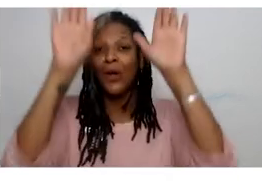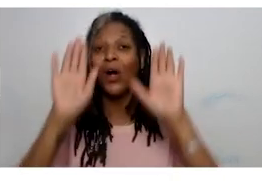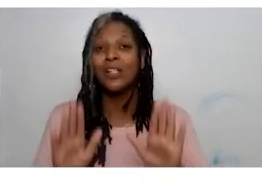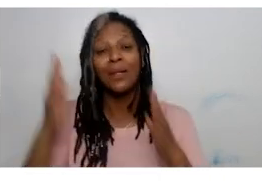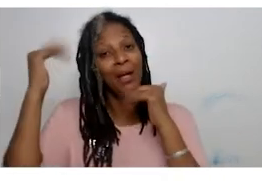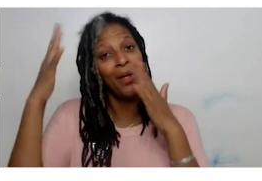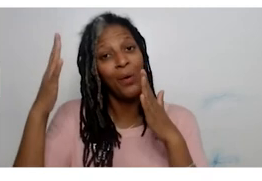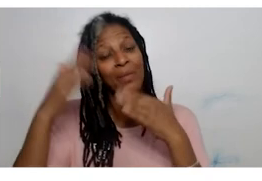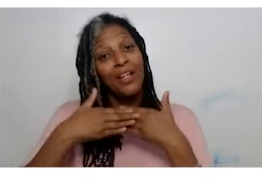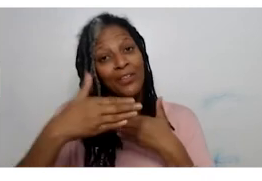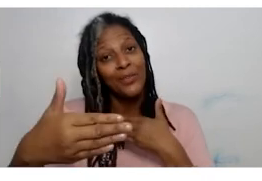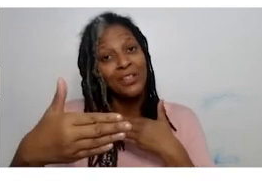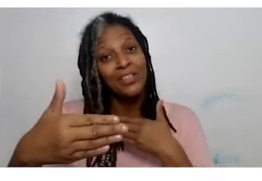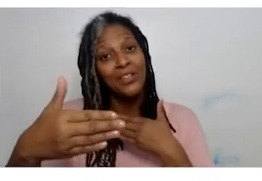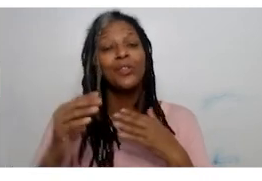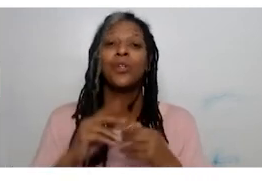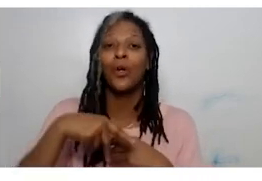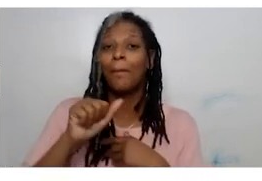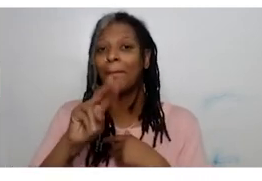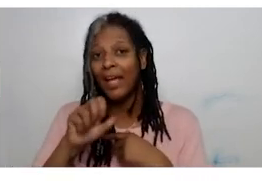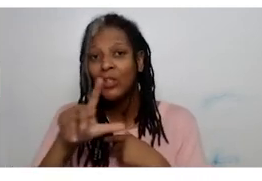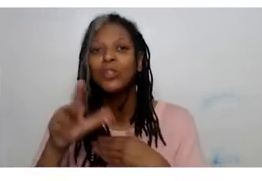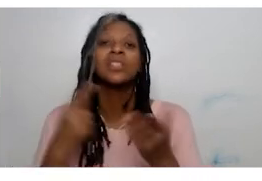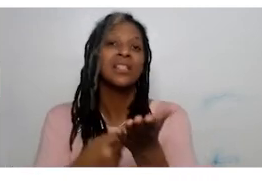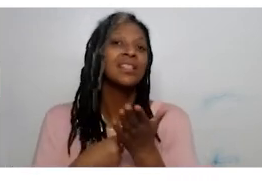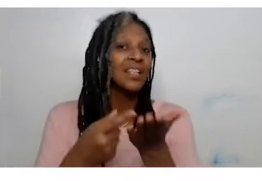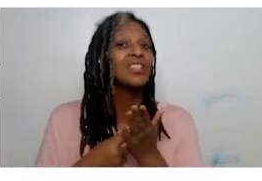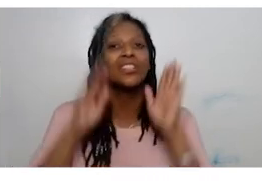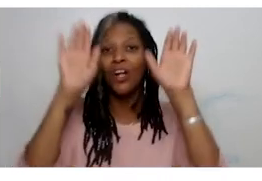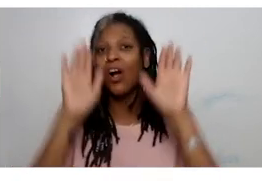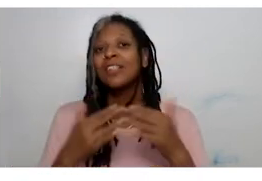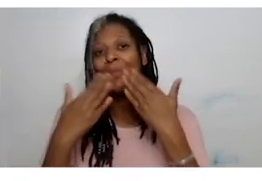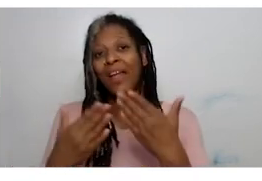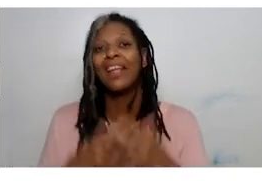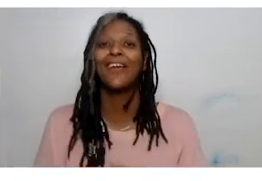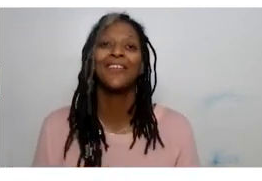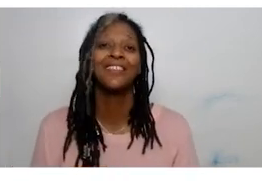your panels and your discussions today go wonderfully. Thank you.